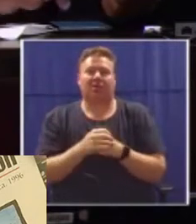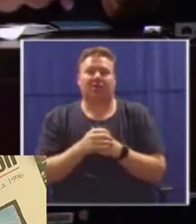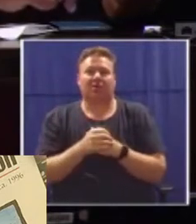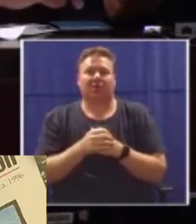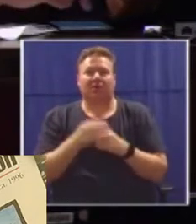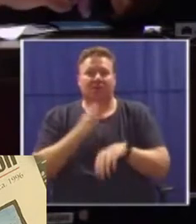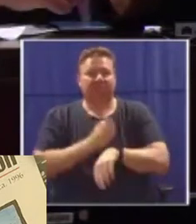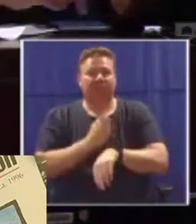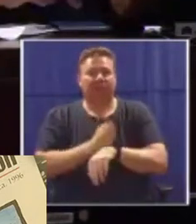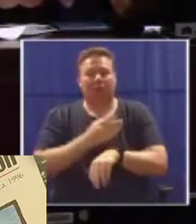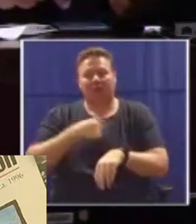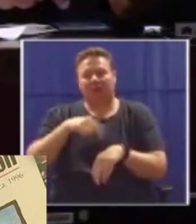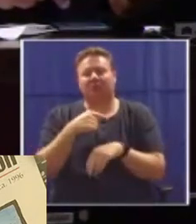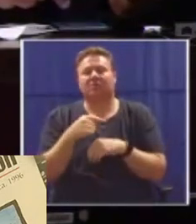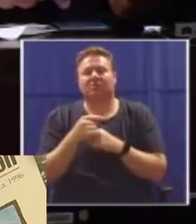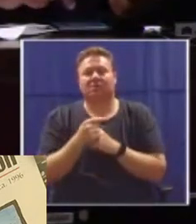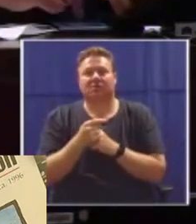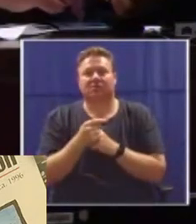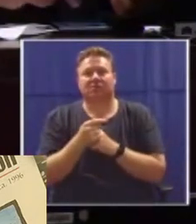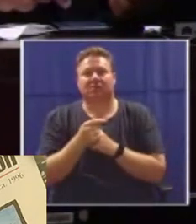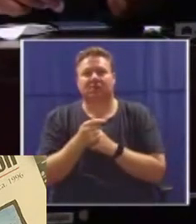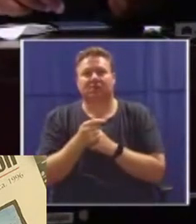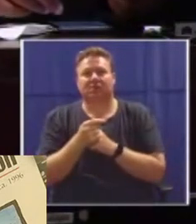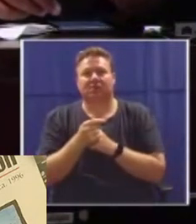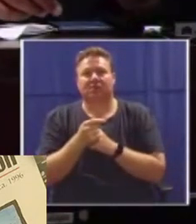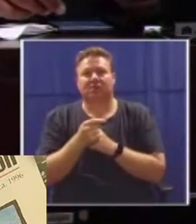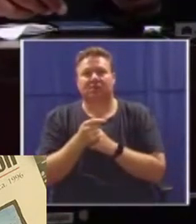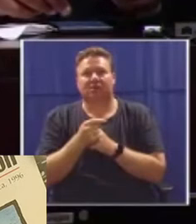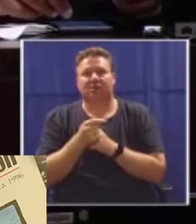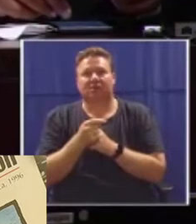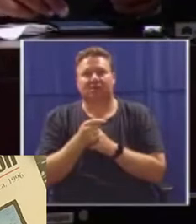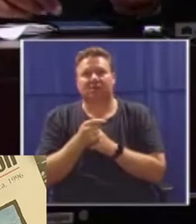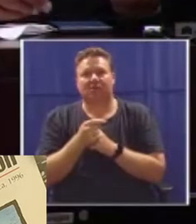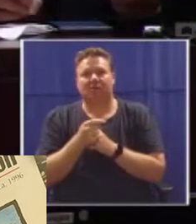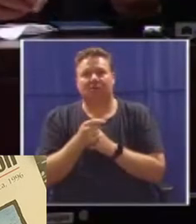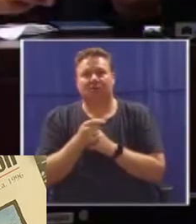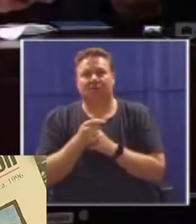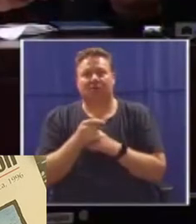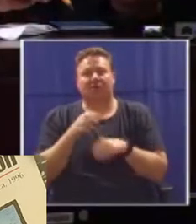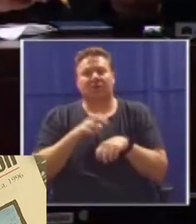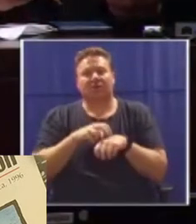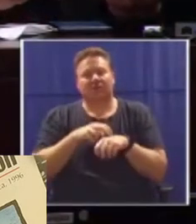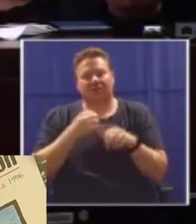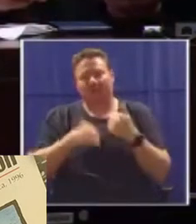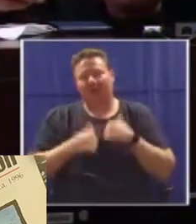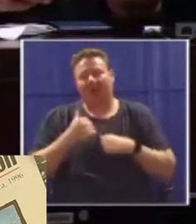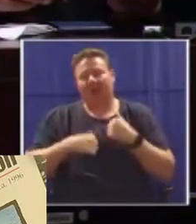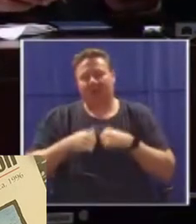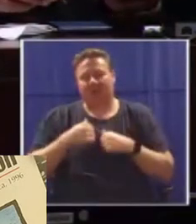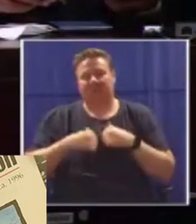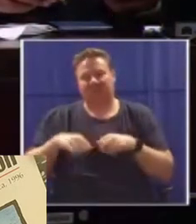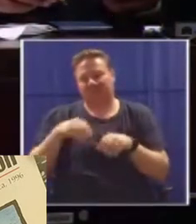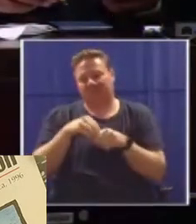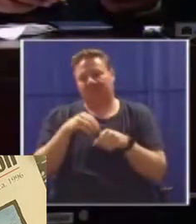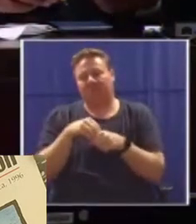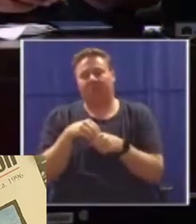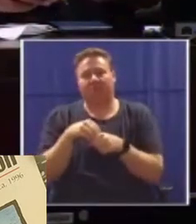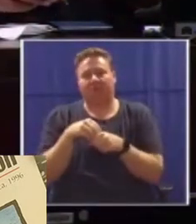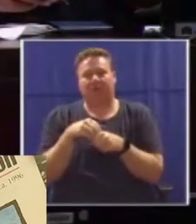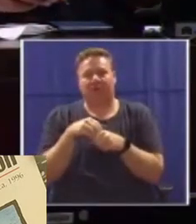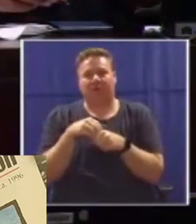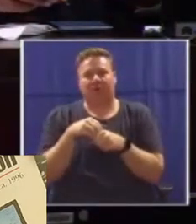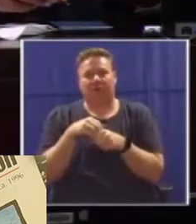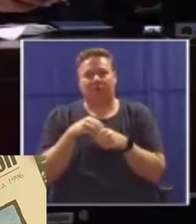us to evolve this enablement into embracing active citizenry towards